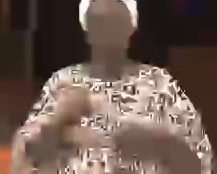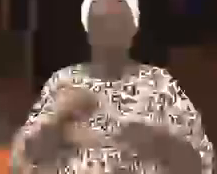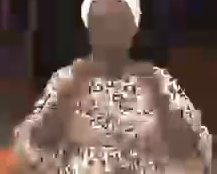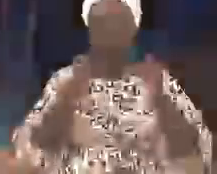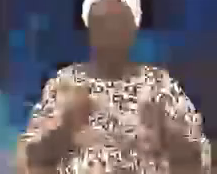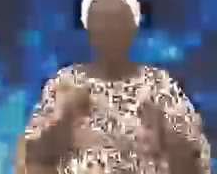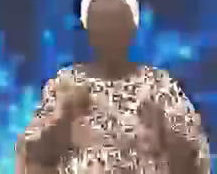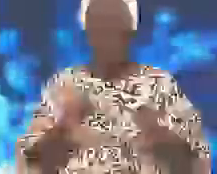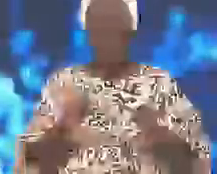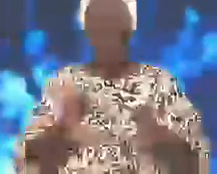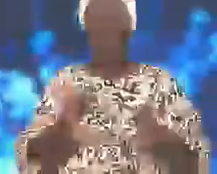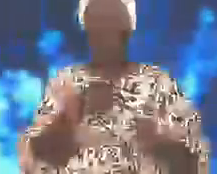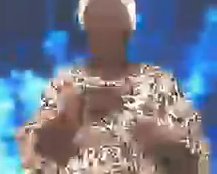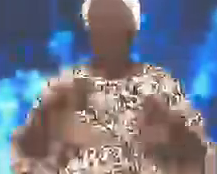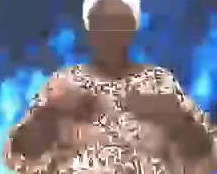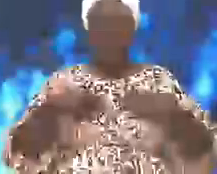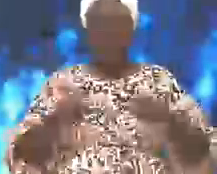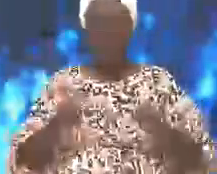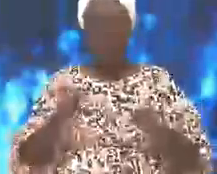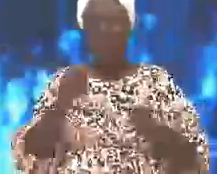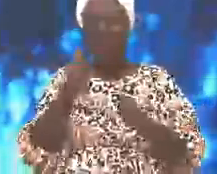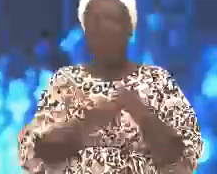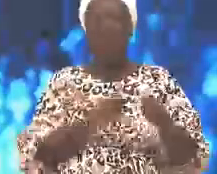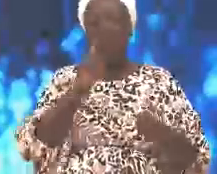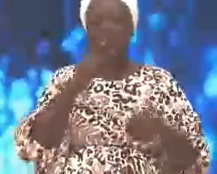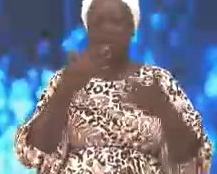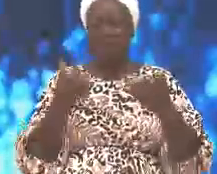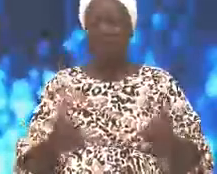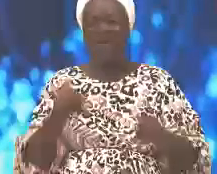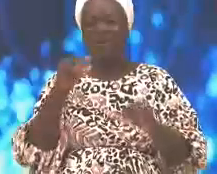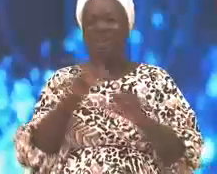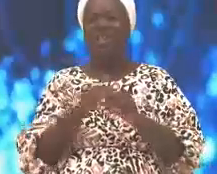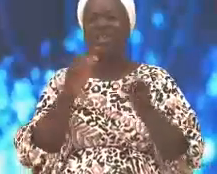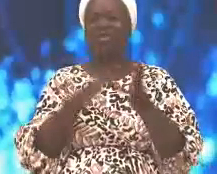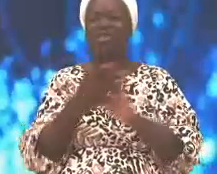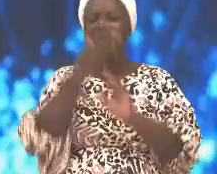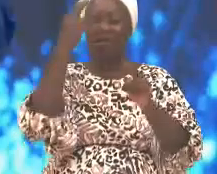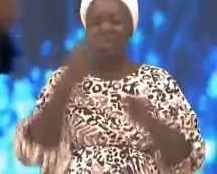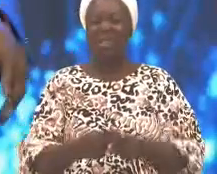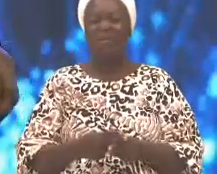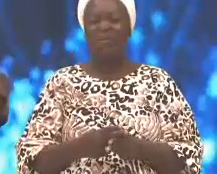and heal everyone now in Jesus' name.